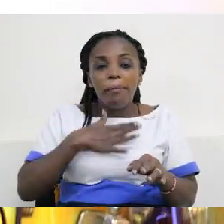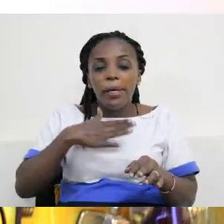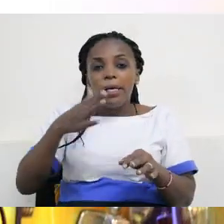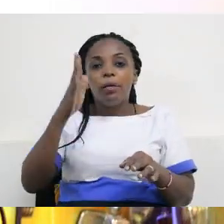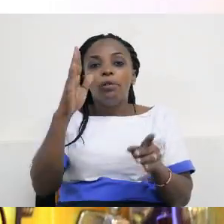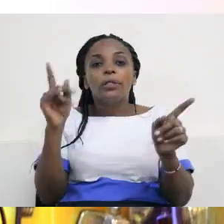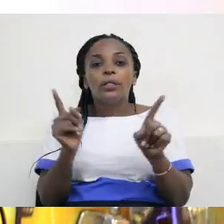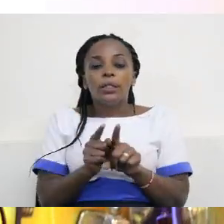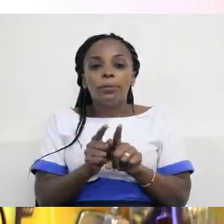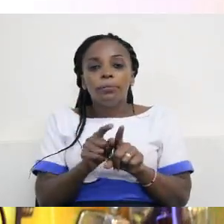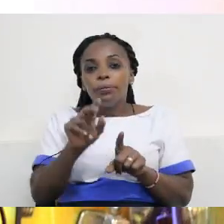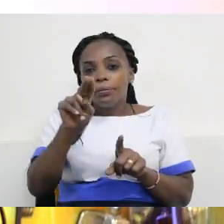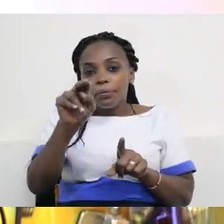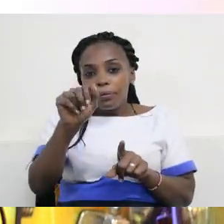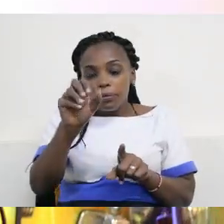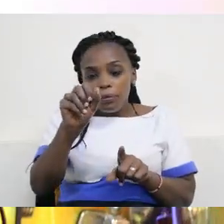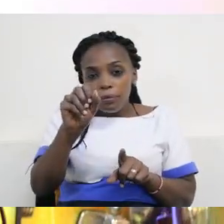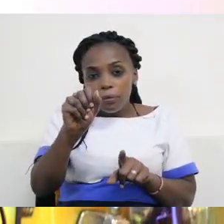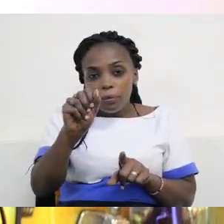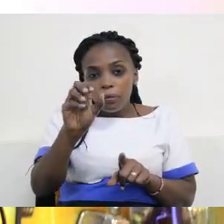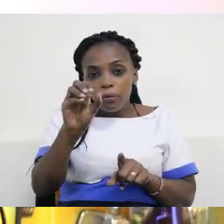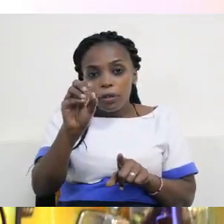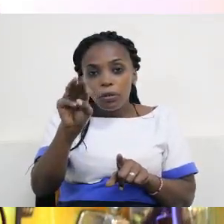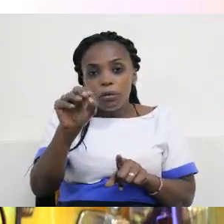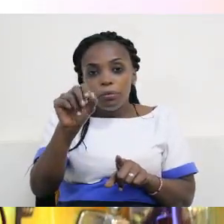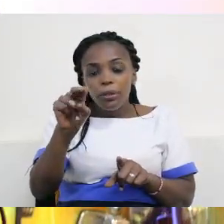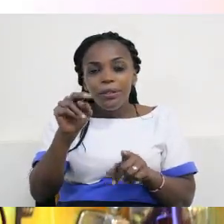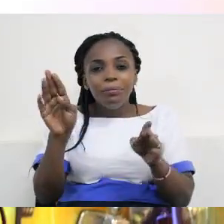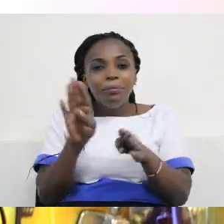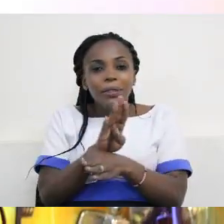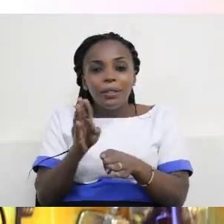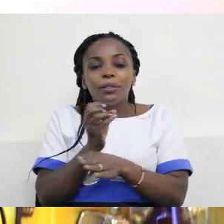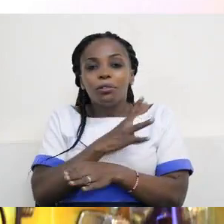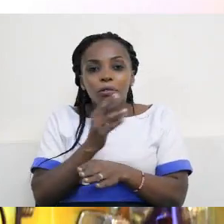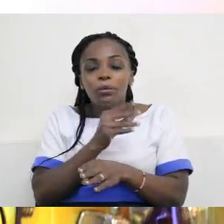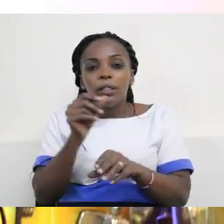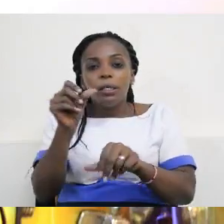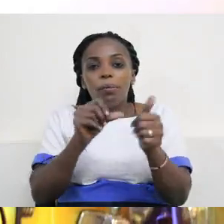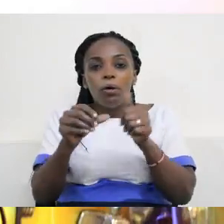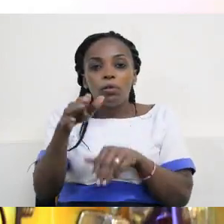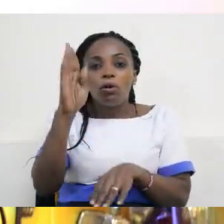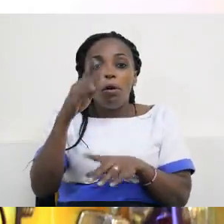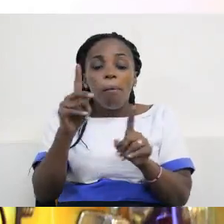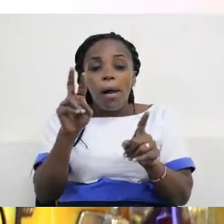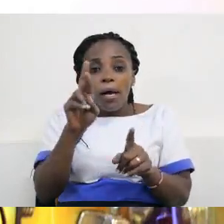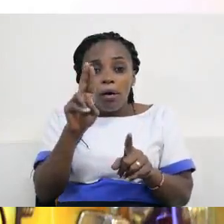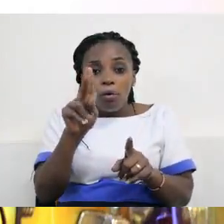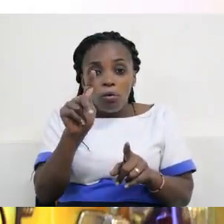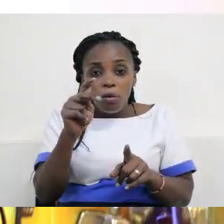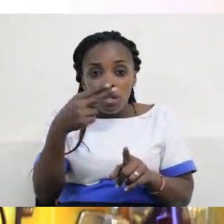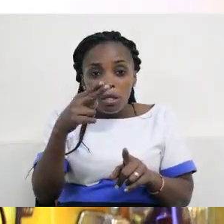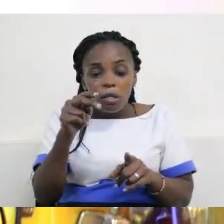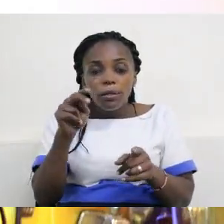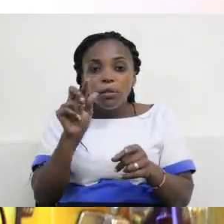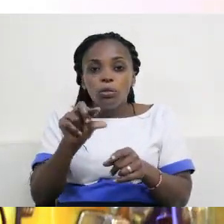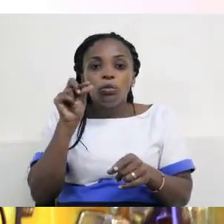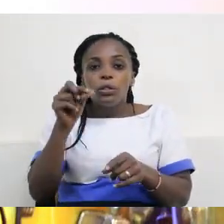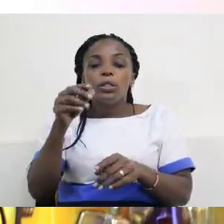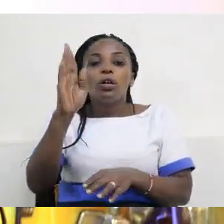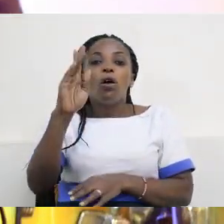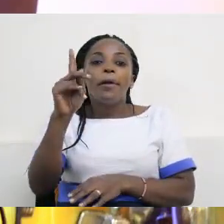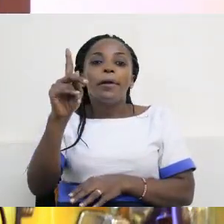God. Naomi is here, busy complaining against God, but Ruth chooses this